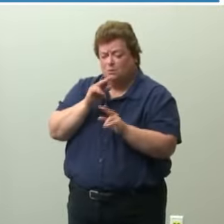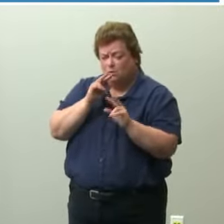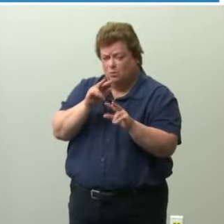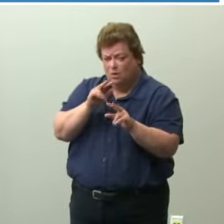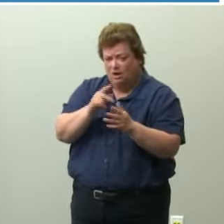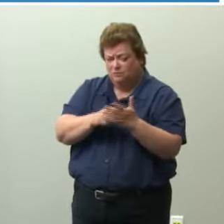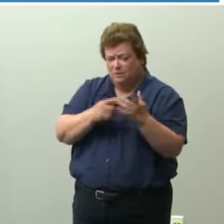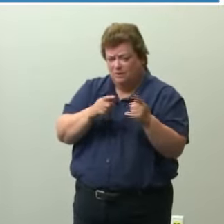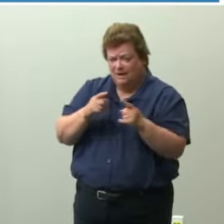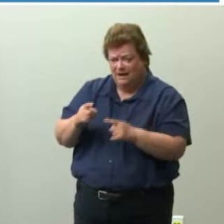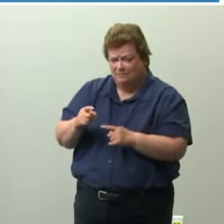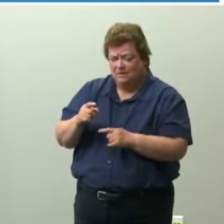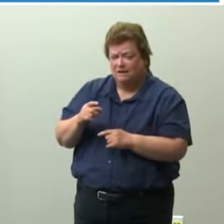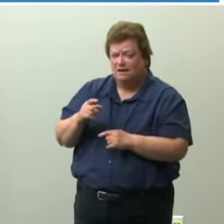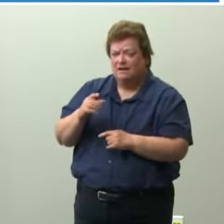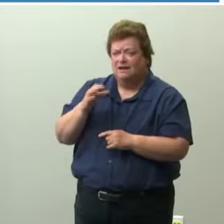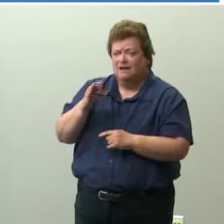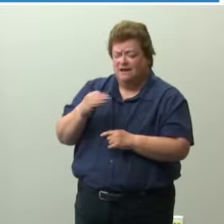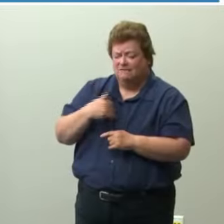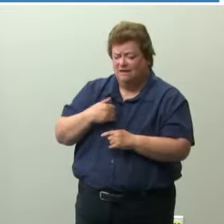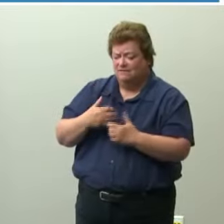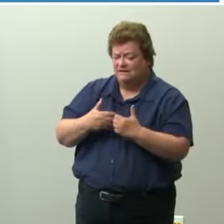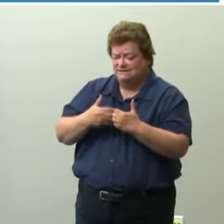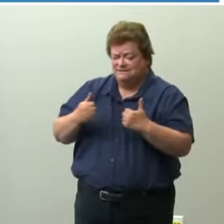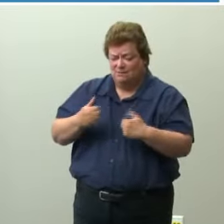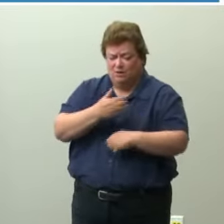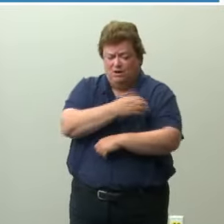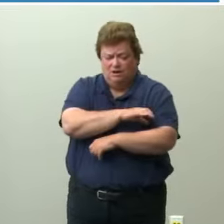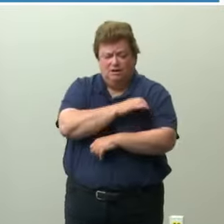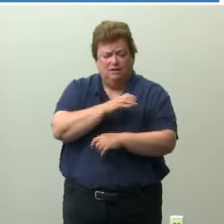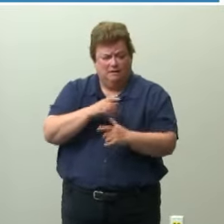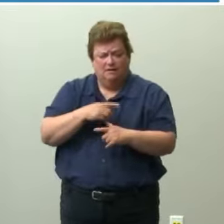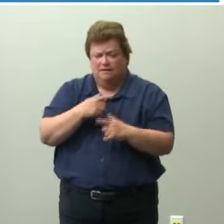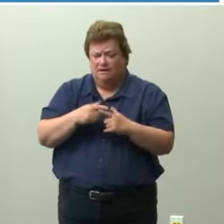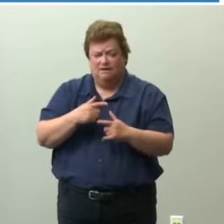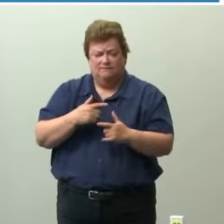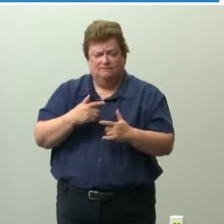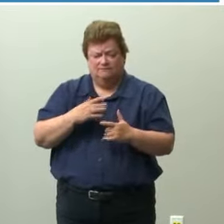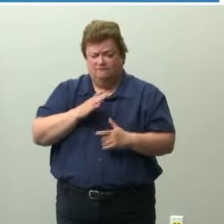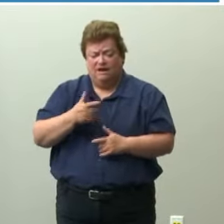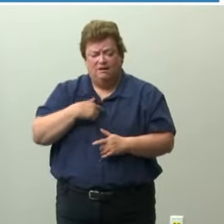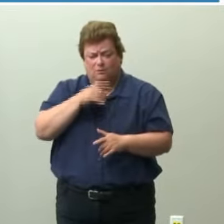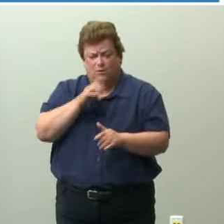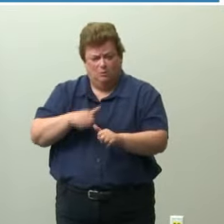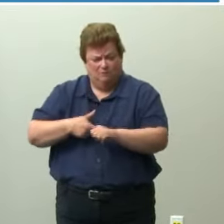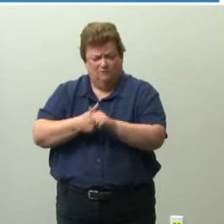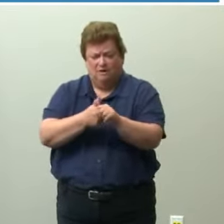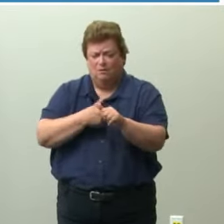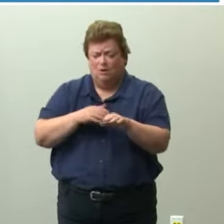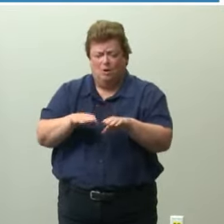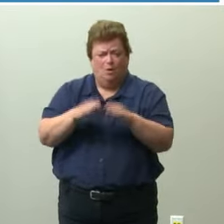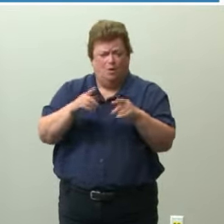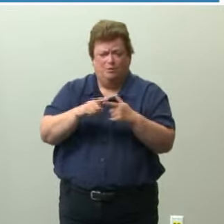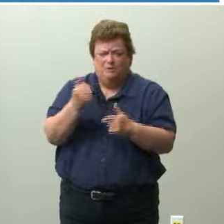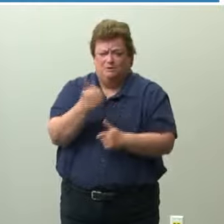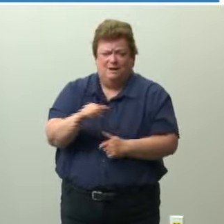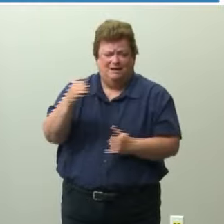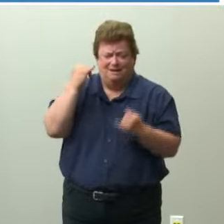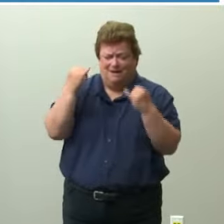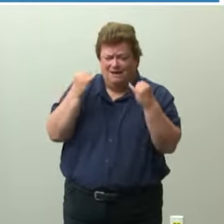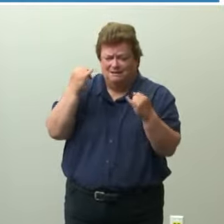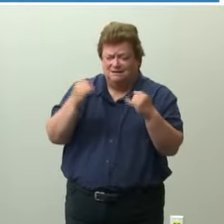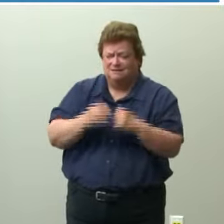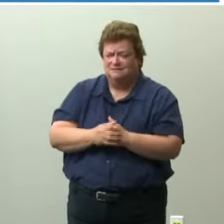have a great response in a separate clinic, we'll follow up and look at that. We're open to anything, but I want to remind